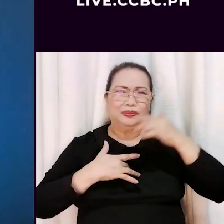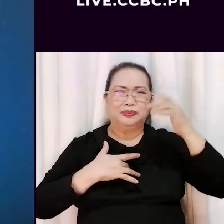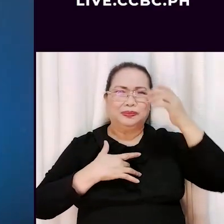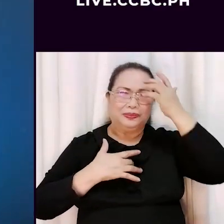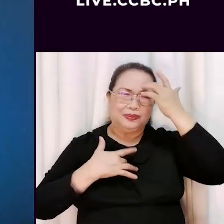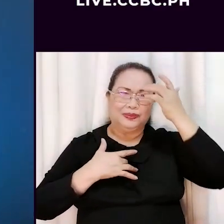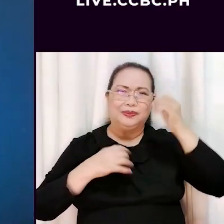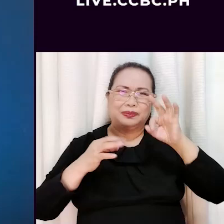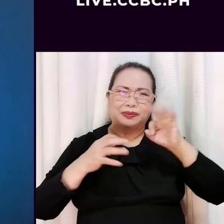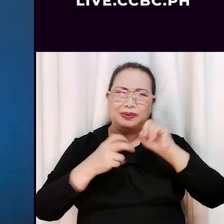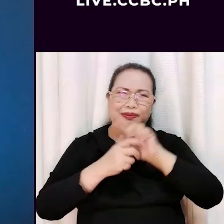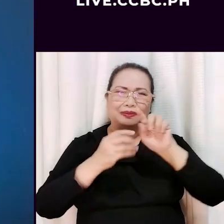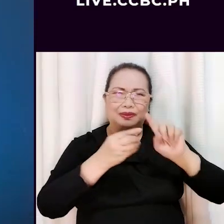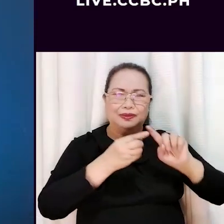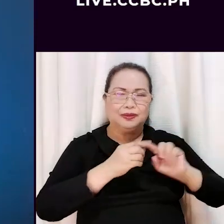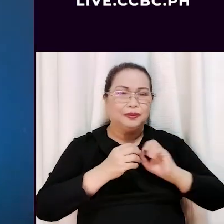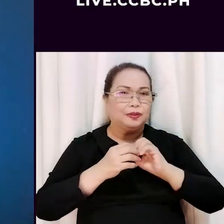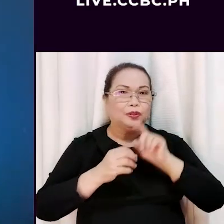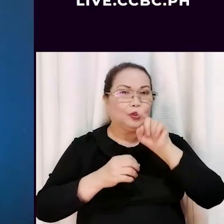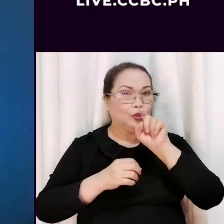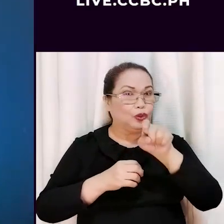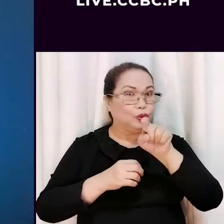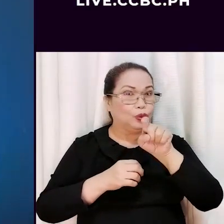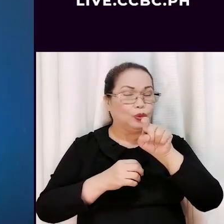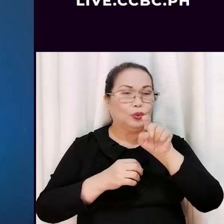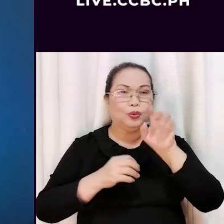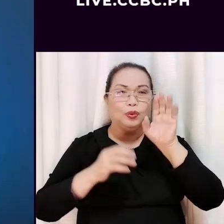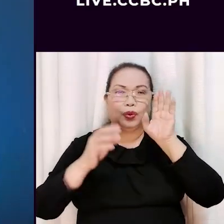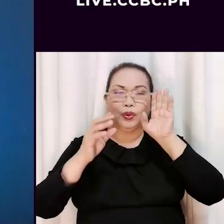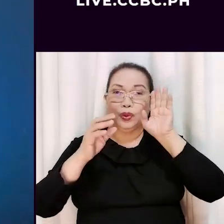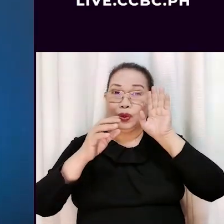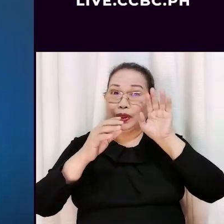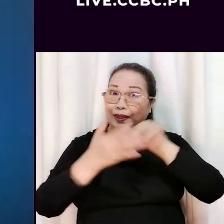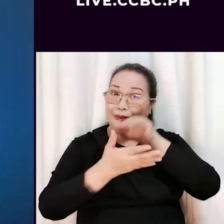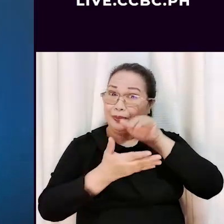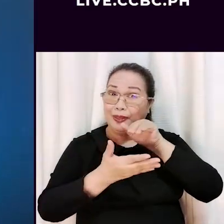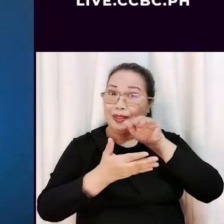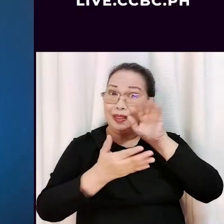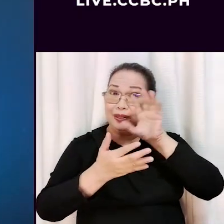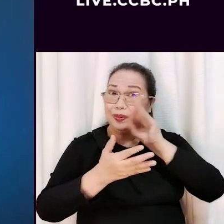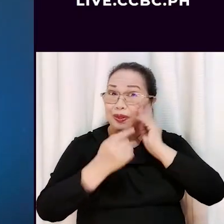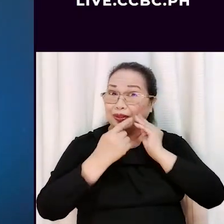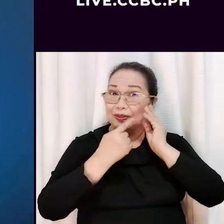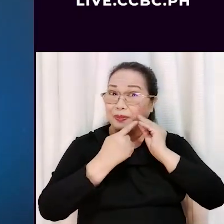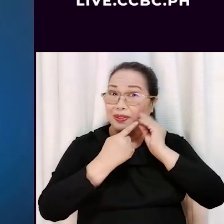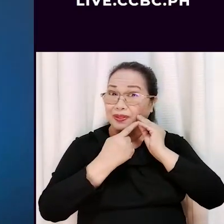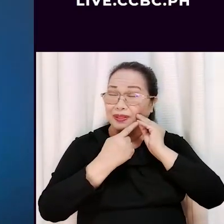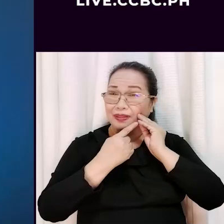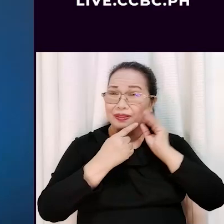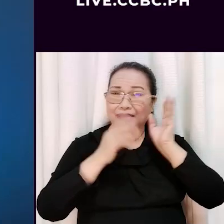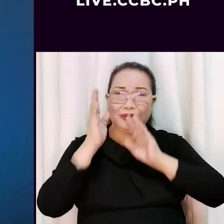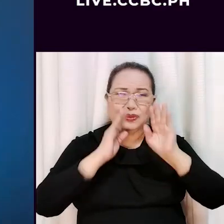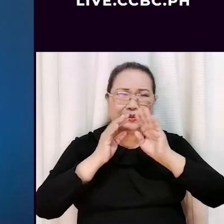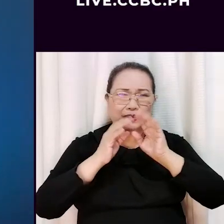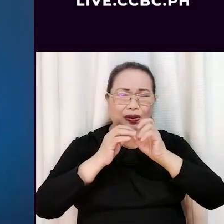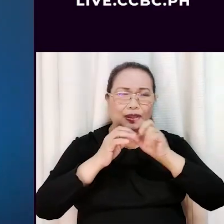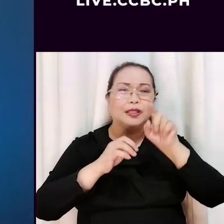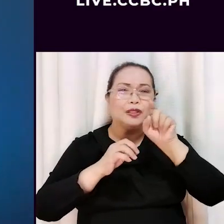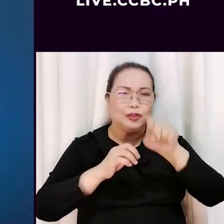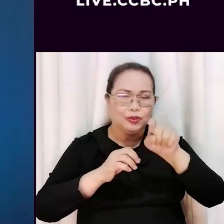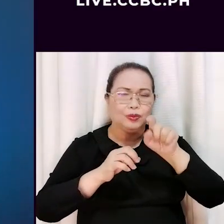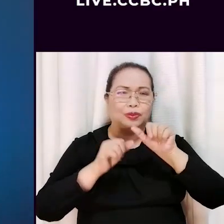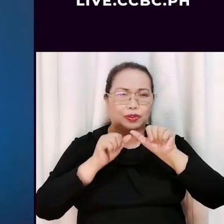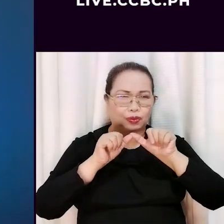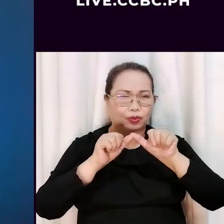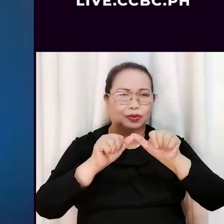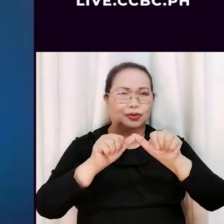the end. Let me repeat that. Amidst affliction, emerge faithful to the